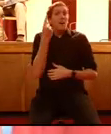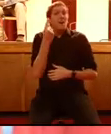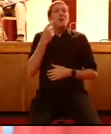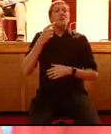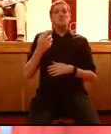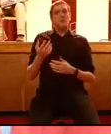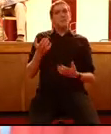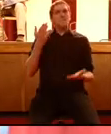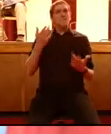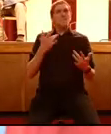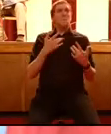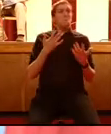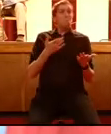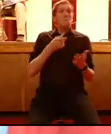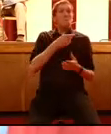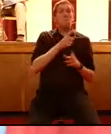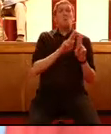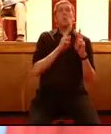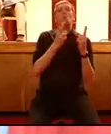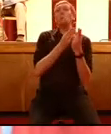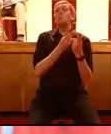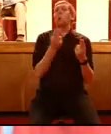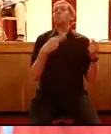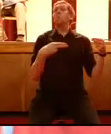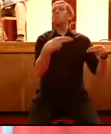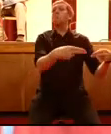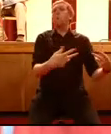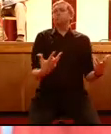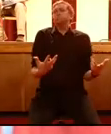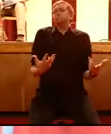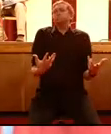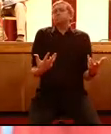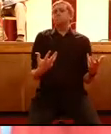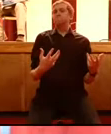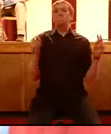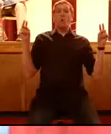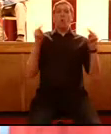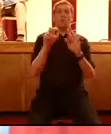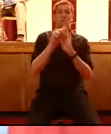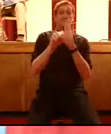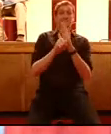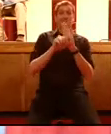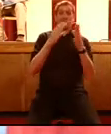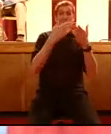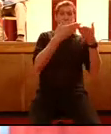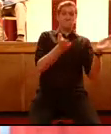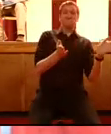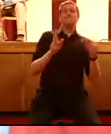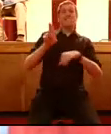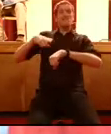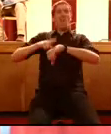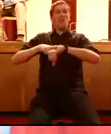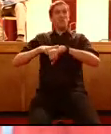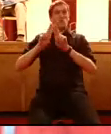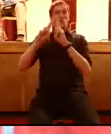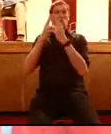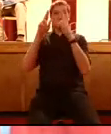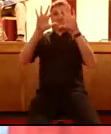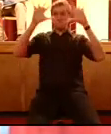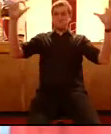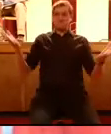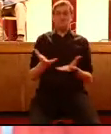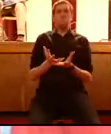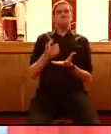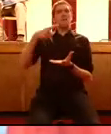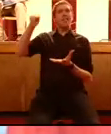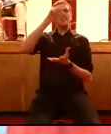union members are unhappy? Absolutely. When you look at the state and the National Teachers Union, they have made a vow